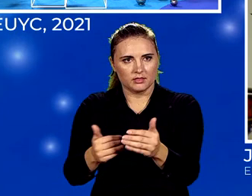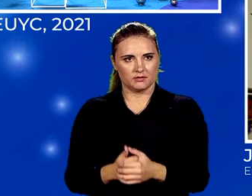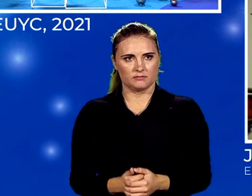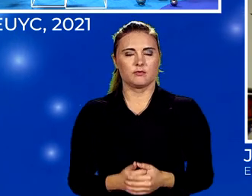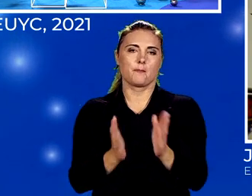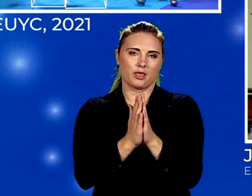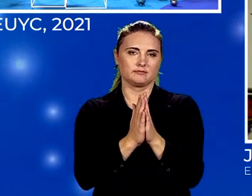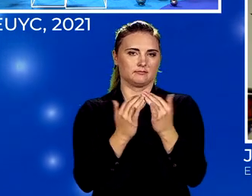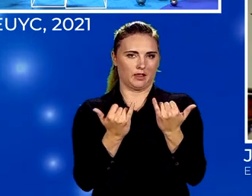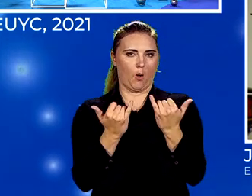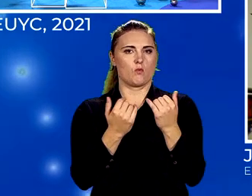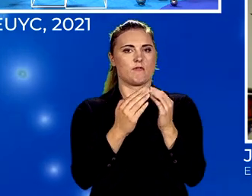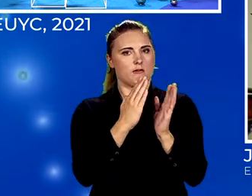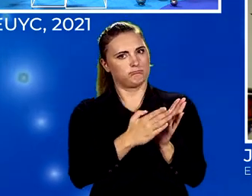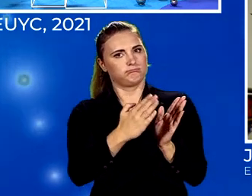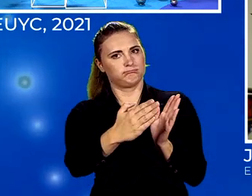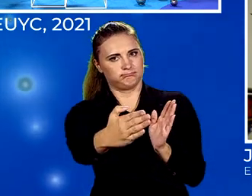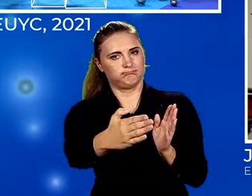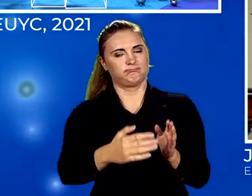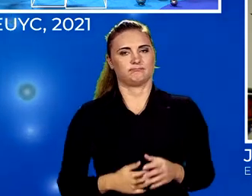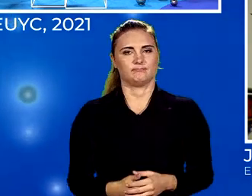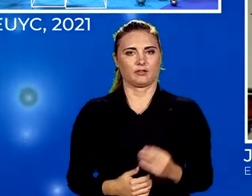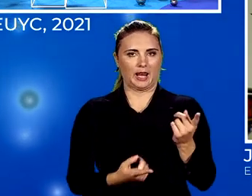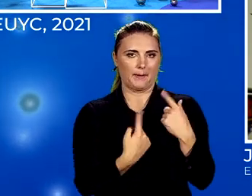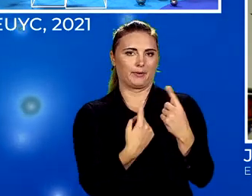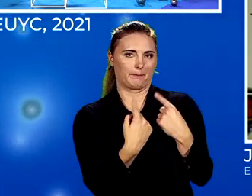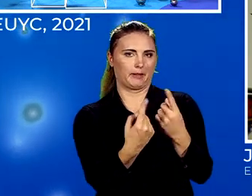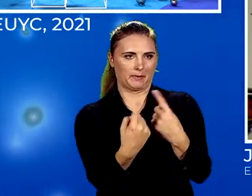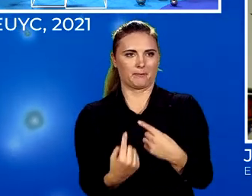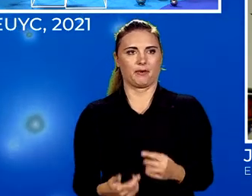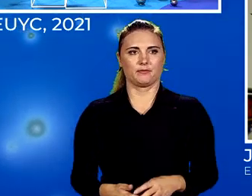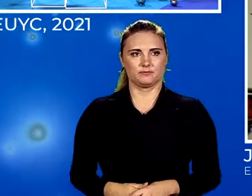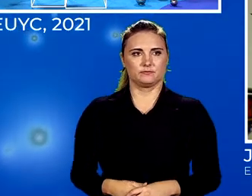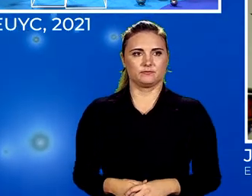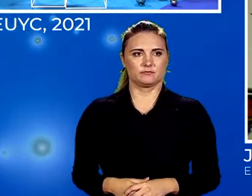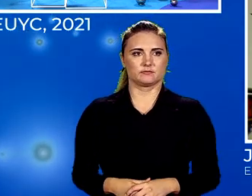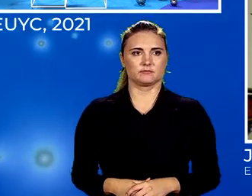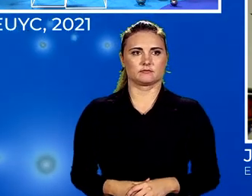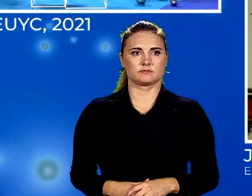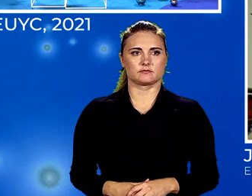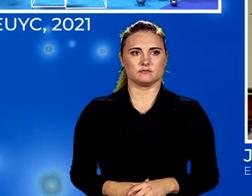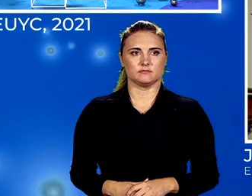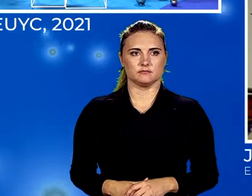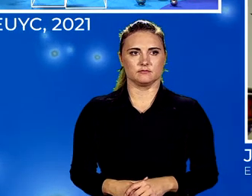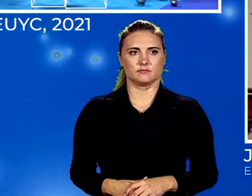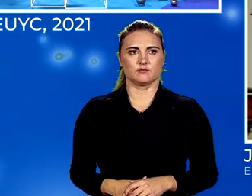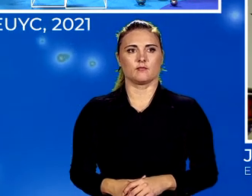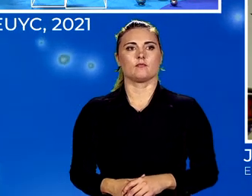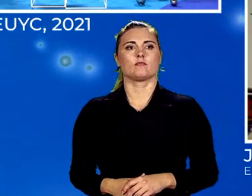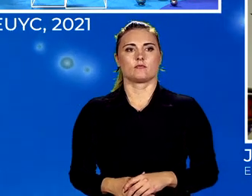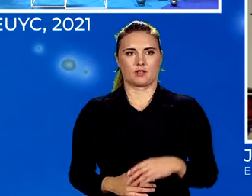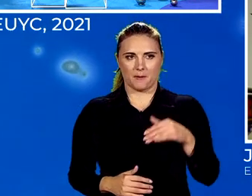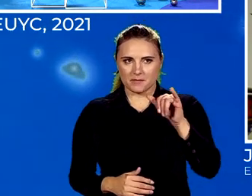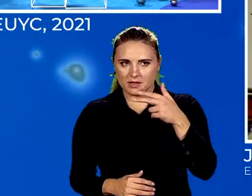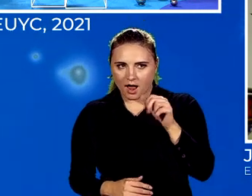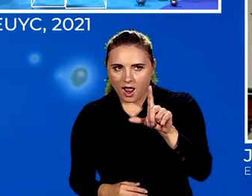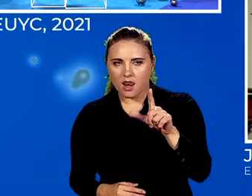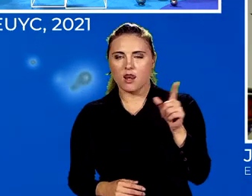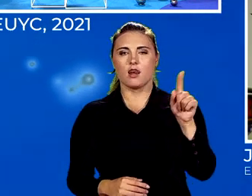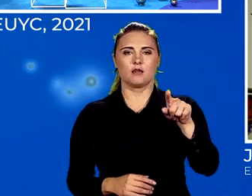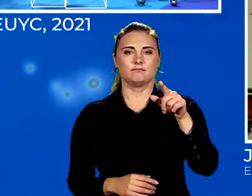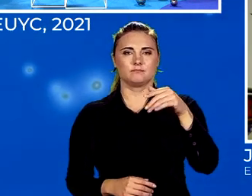So Mihai, the space is your, and then we are going to go with Elsie, Christiana, Uroš, and Jasna with 30 seconds each. Thank you.